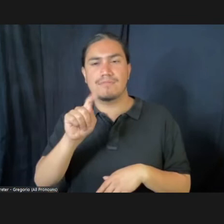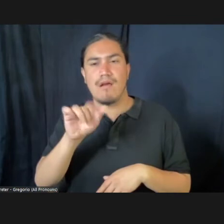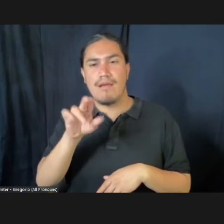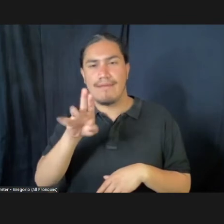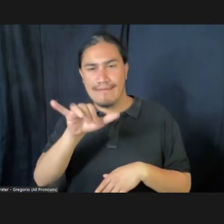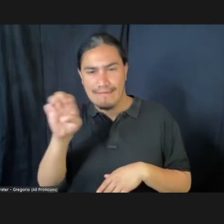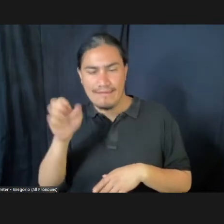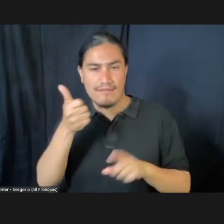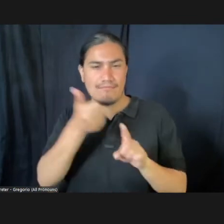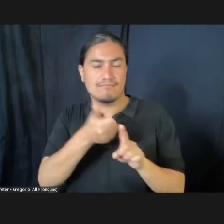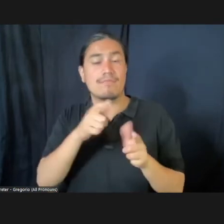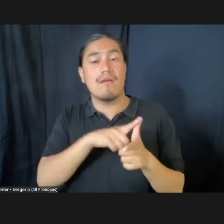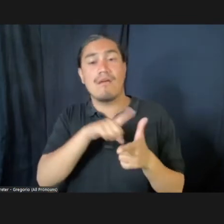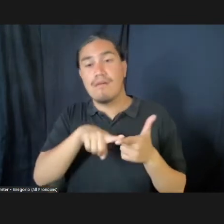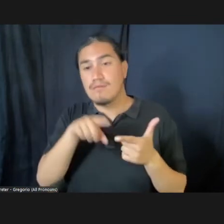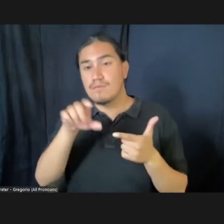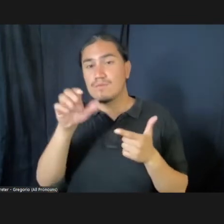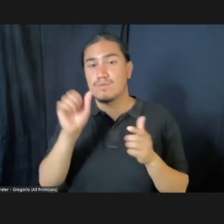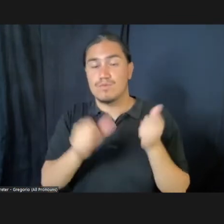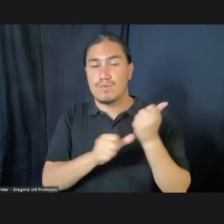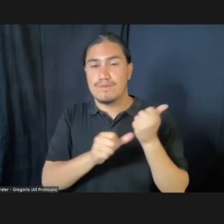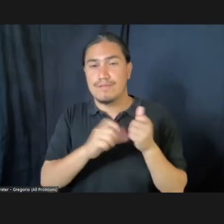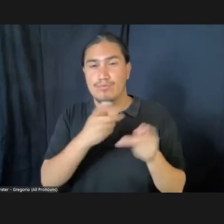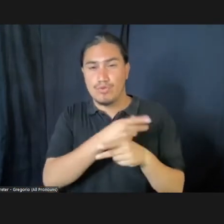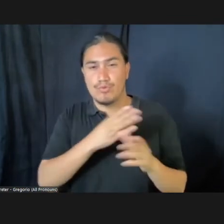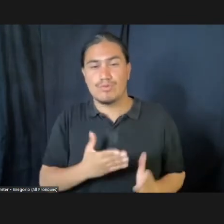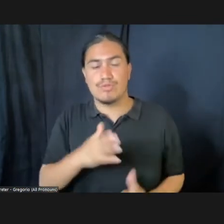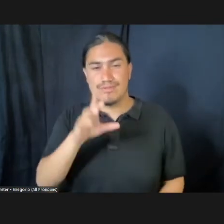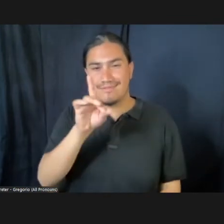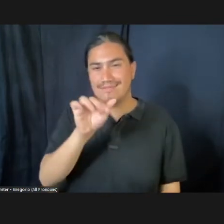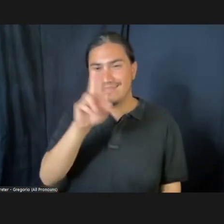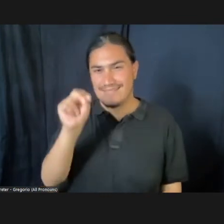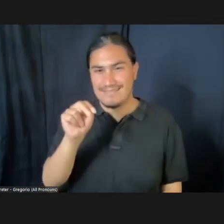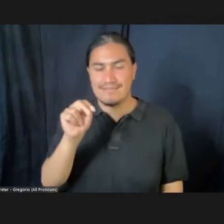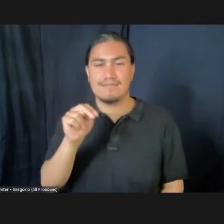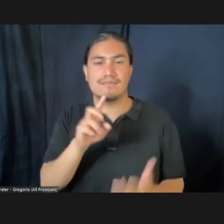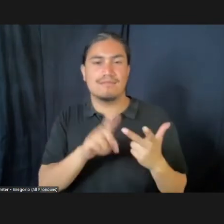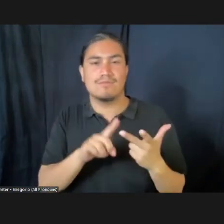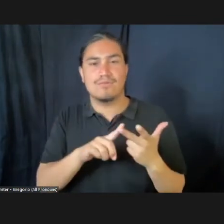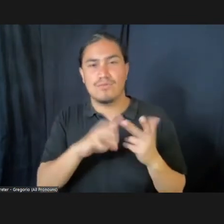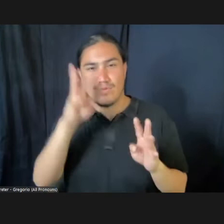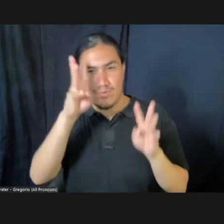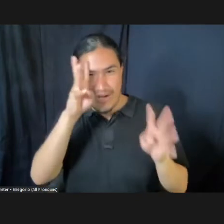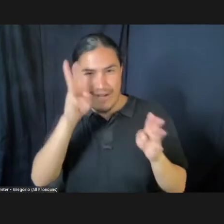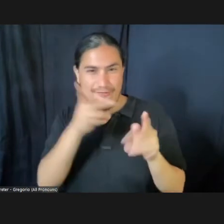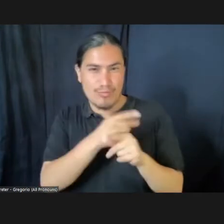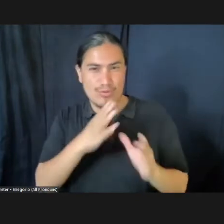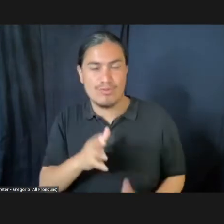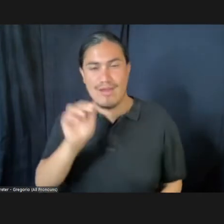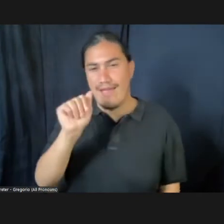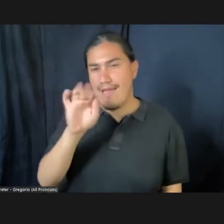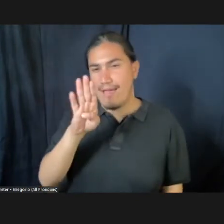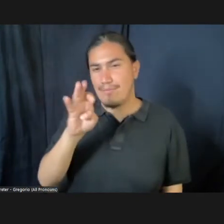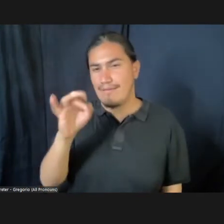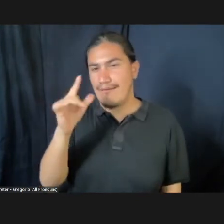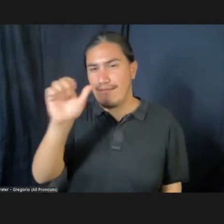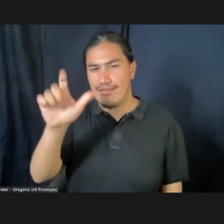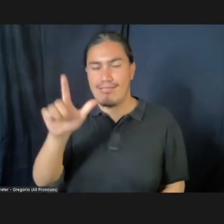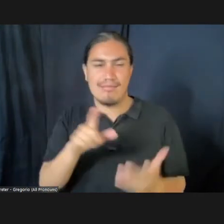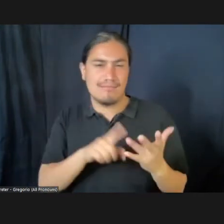associate producer, Dean Rollins Harris, HowlRound creative producer, Abigail Vega, and